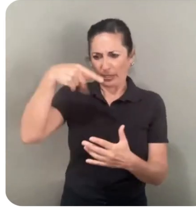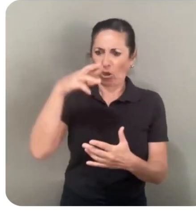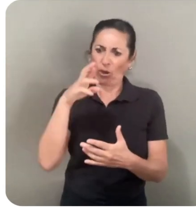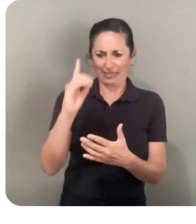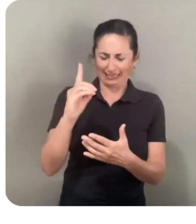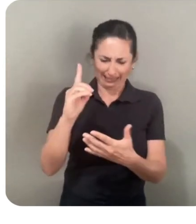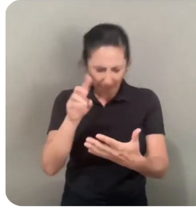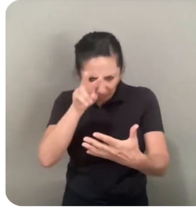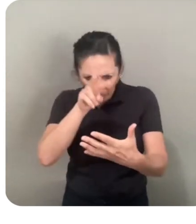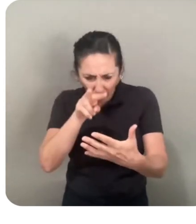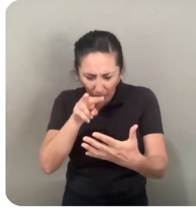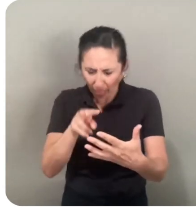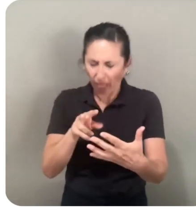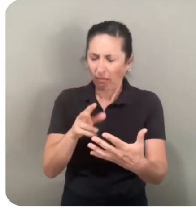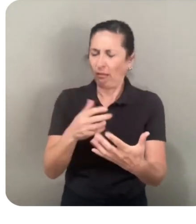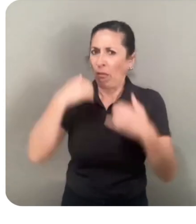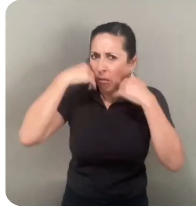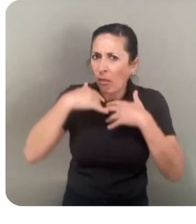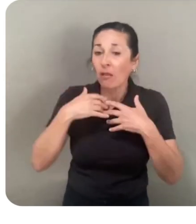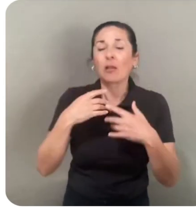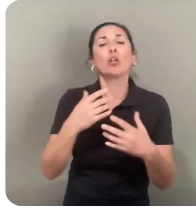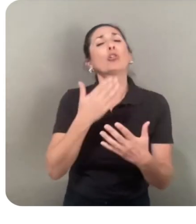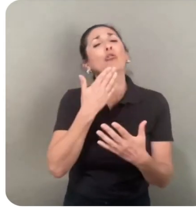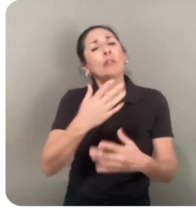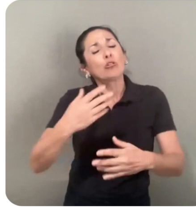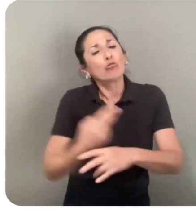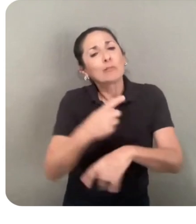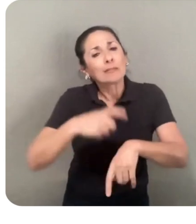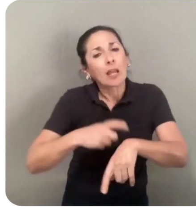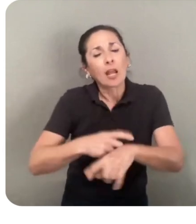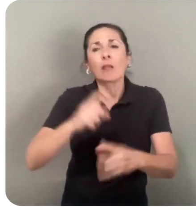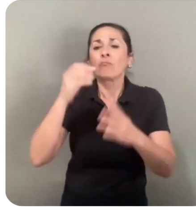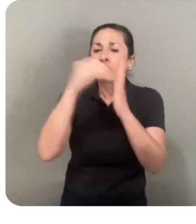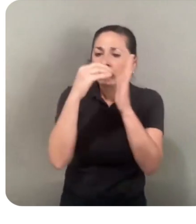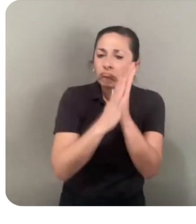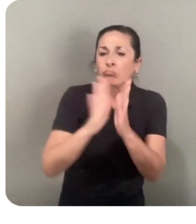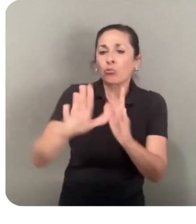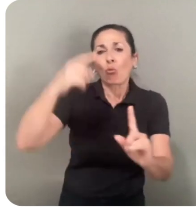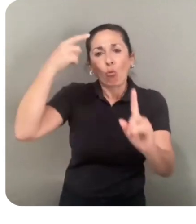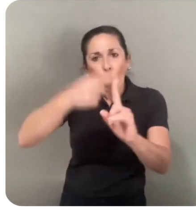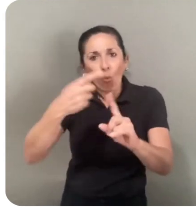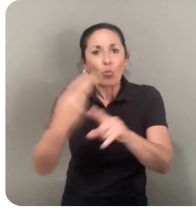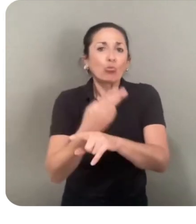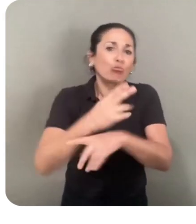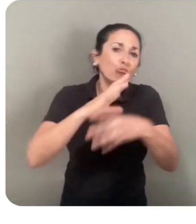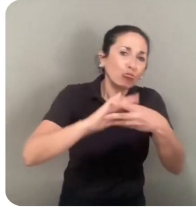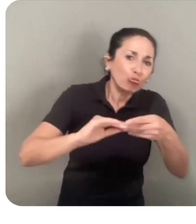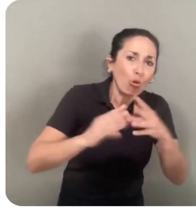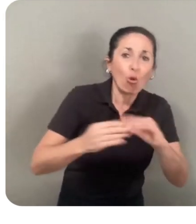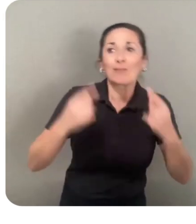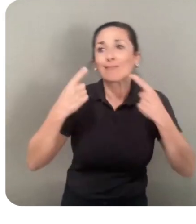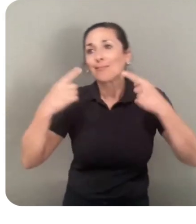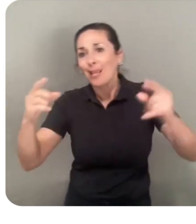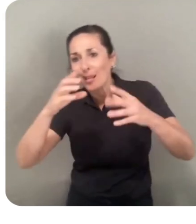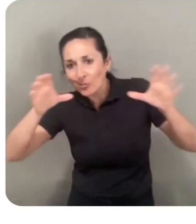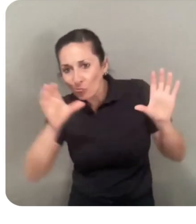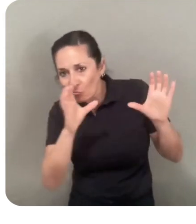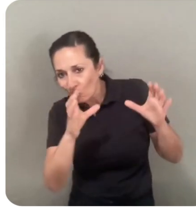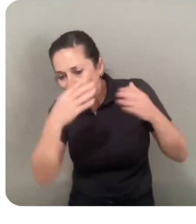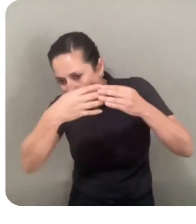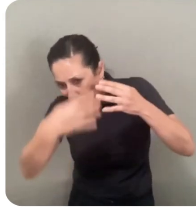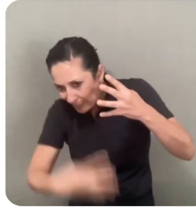a good use of time to document your goals, your user stories, success criteria, key